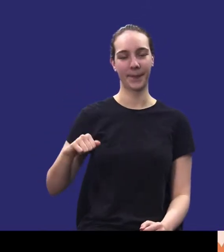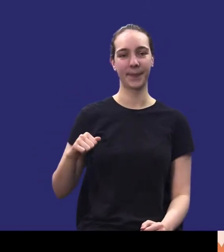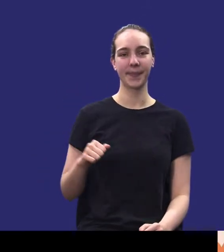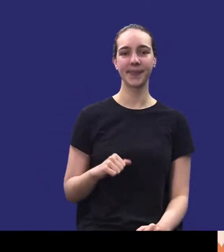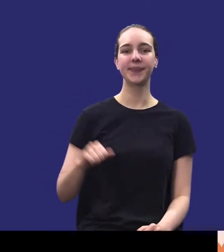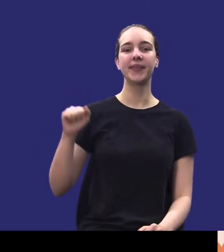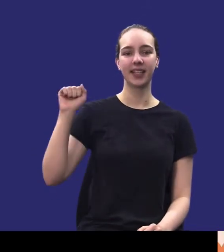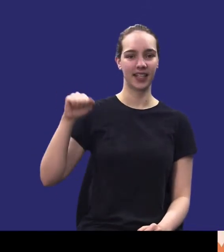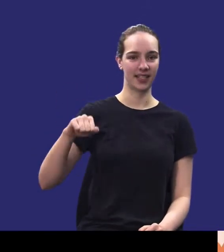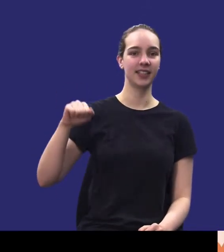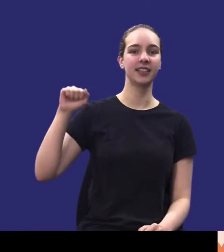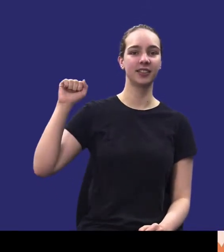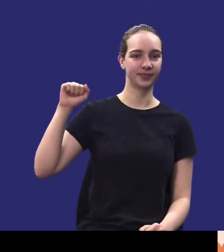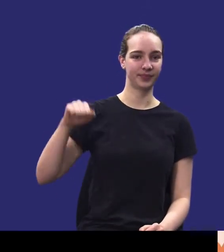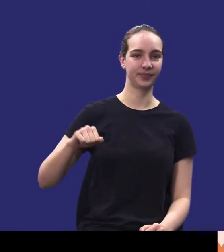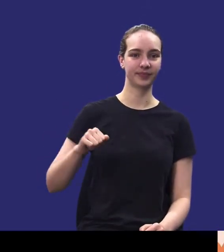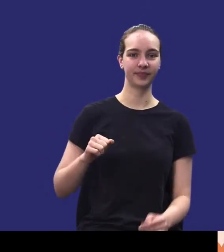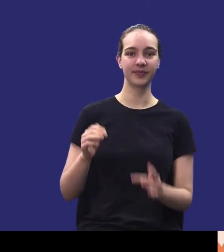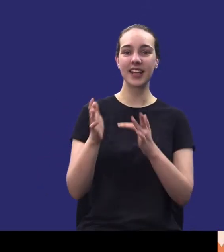yeah. Yeah, yeah.